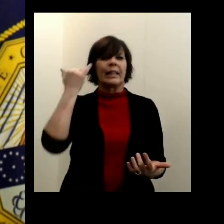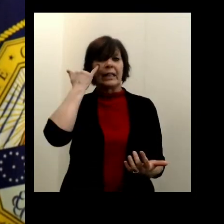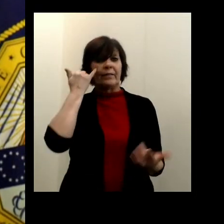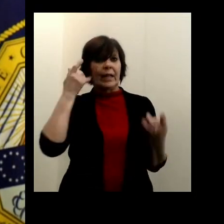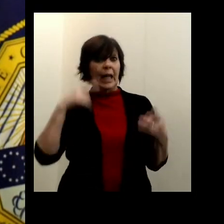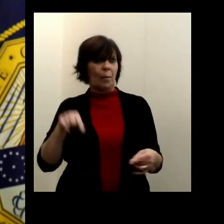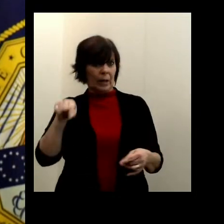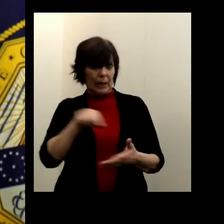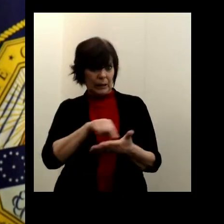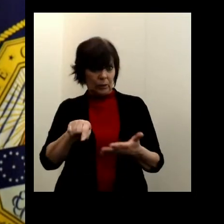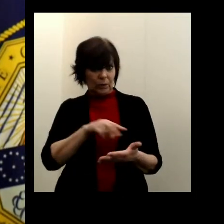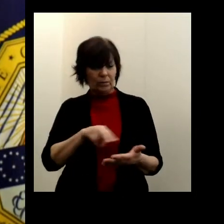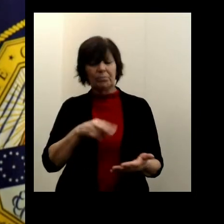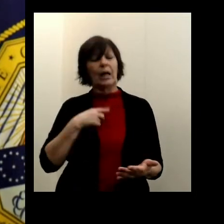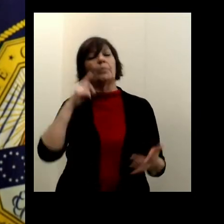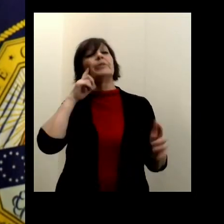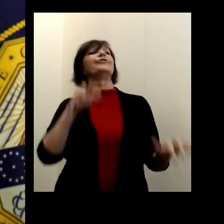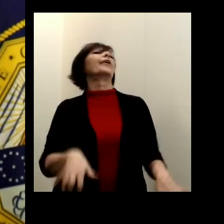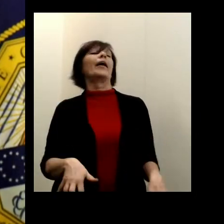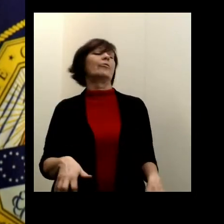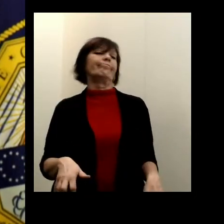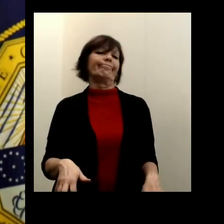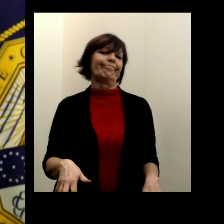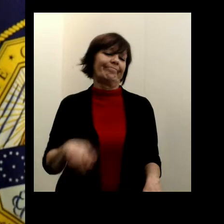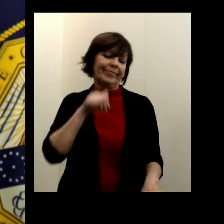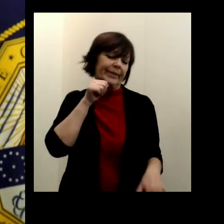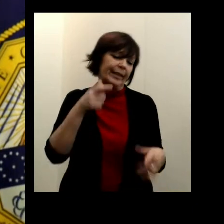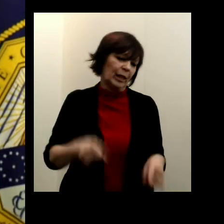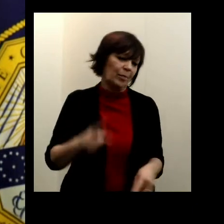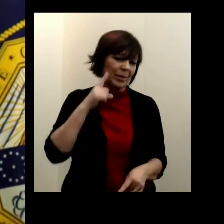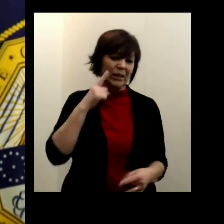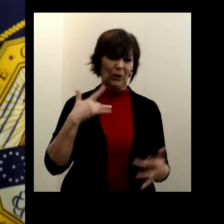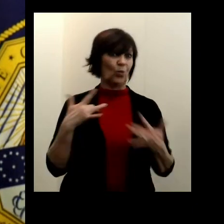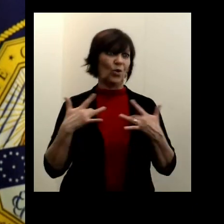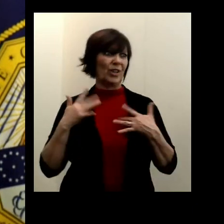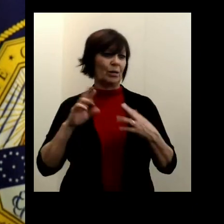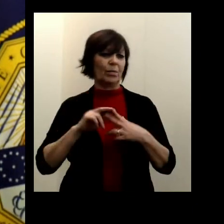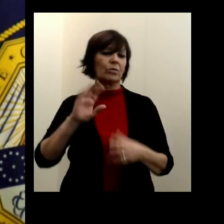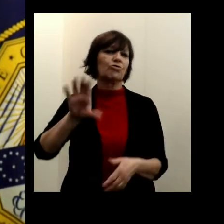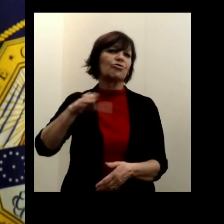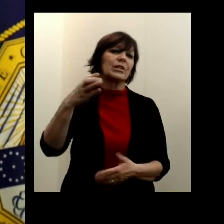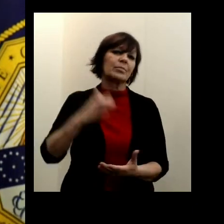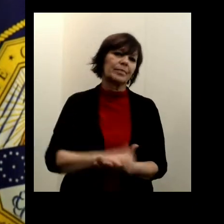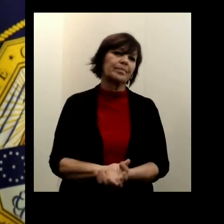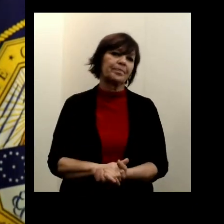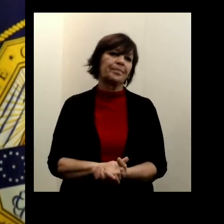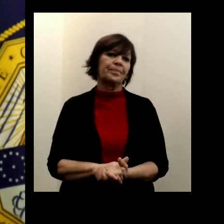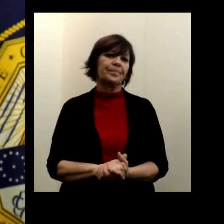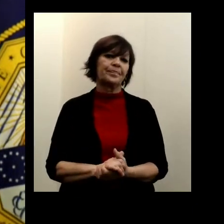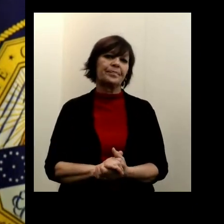happened in the next week or two, just because of the Christmas holiday and the worry about what that might bring.